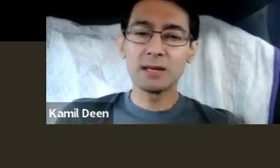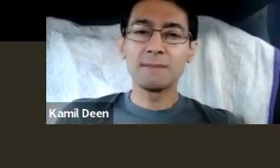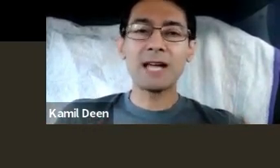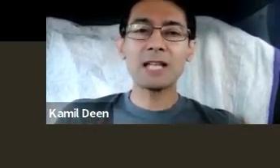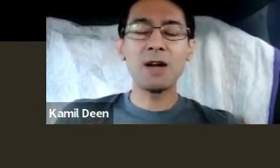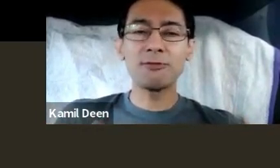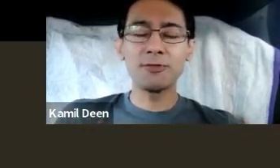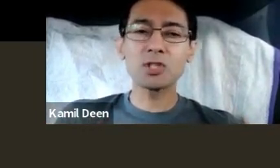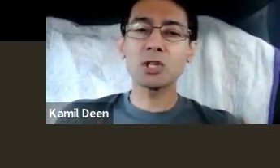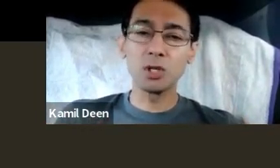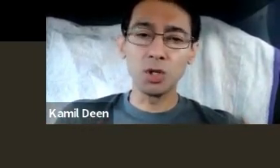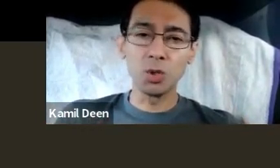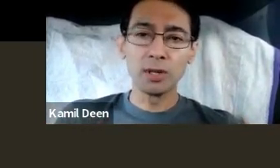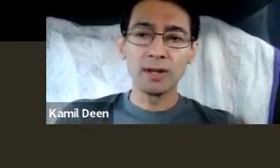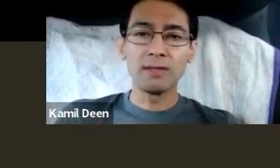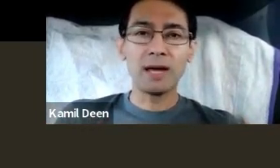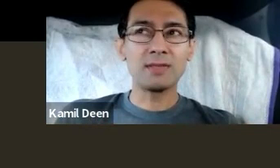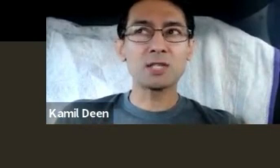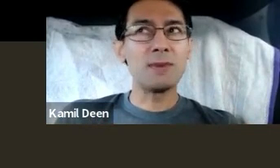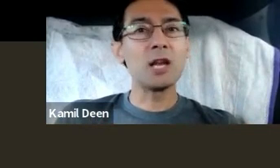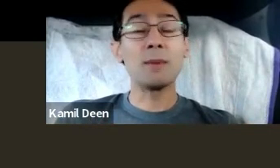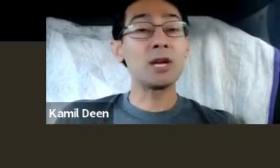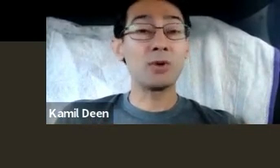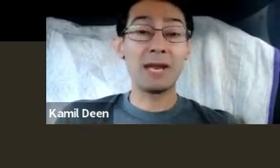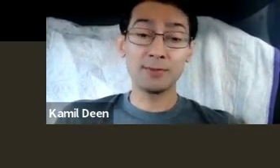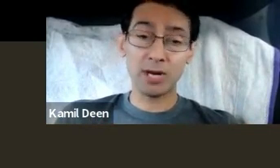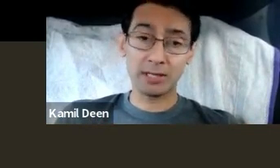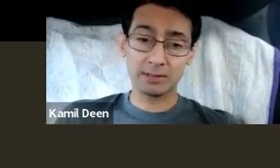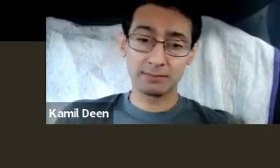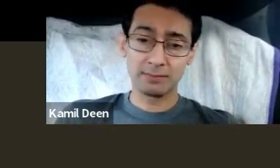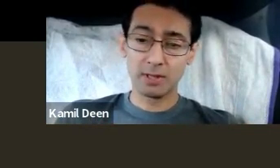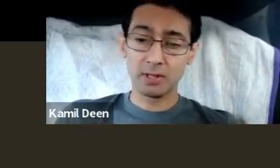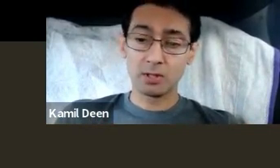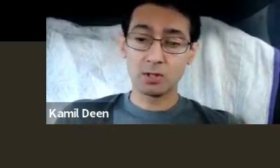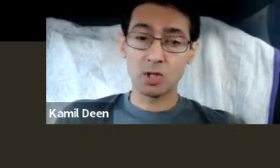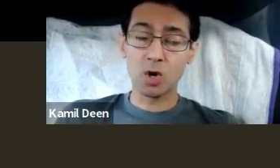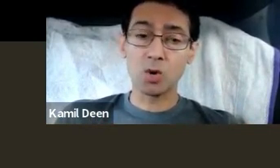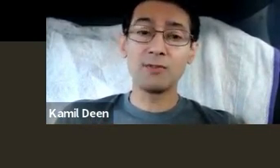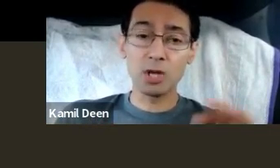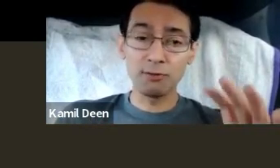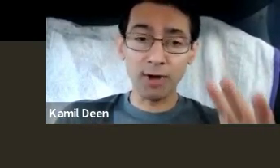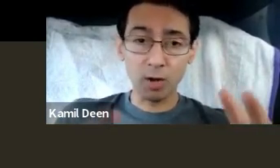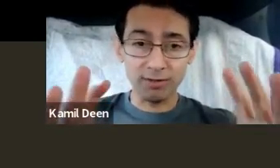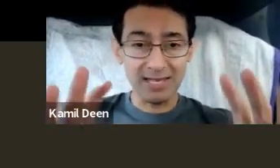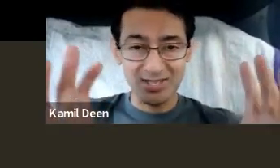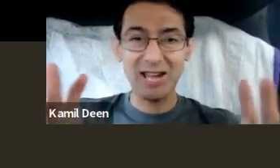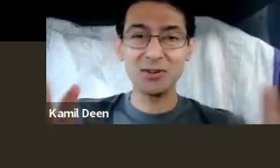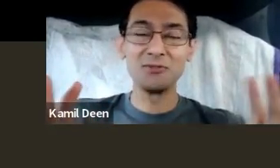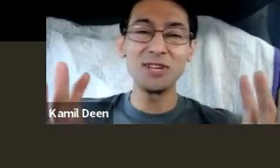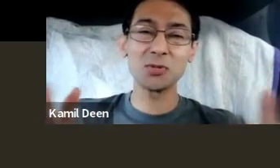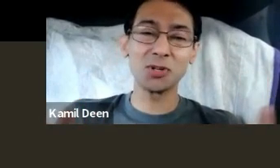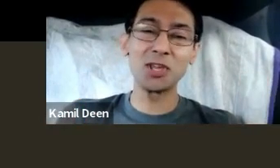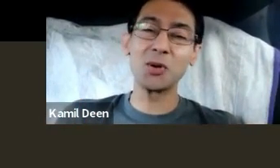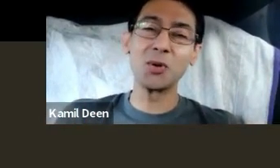this, that's my first clue that this may not be a great abstract. So if you can follow this